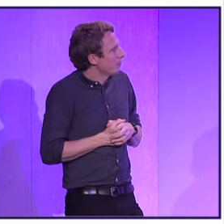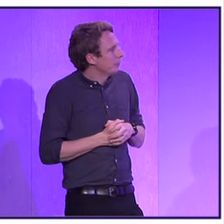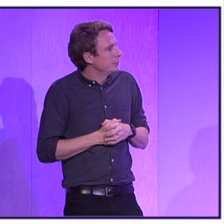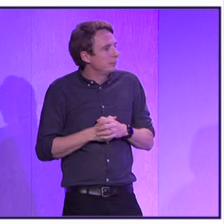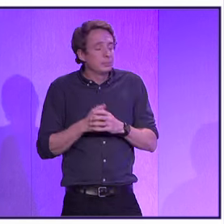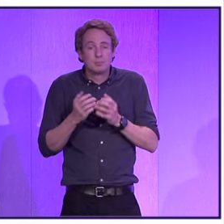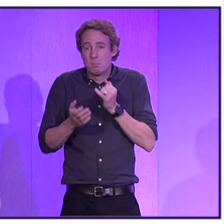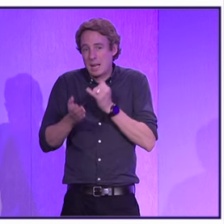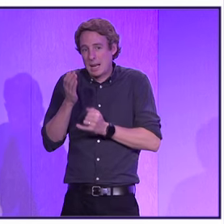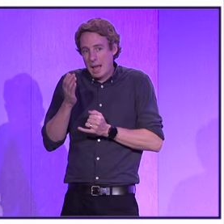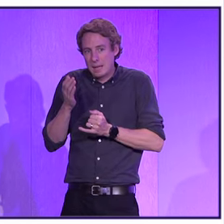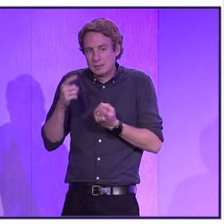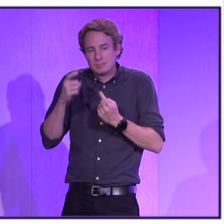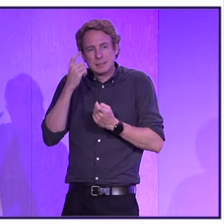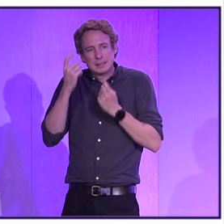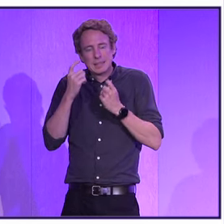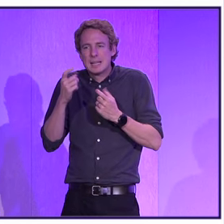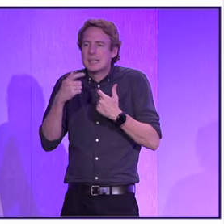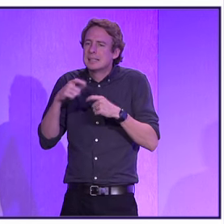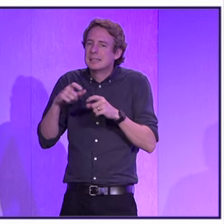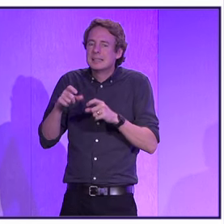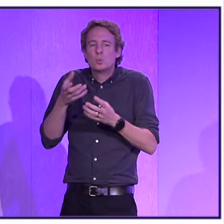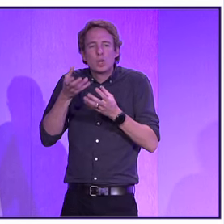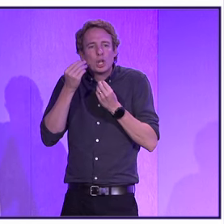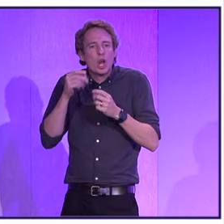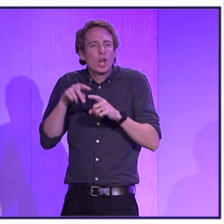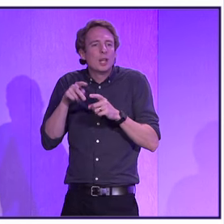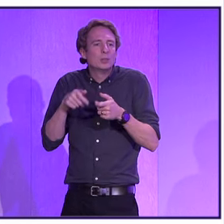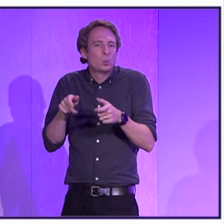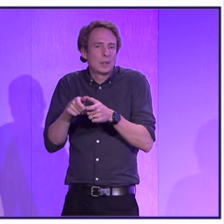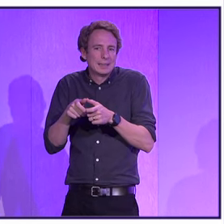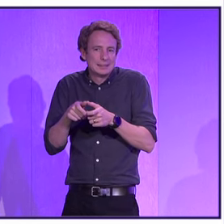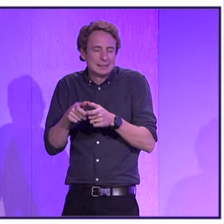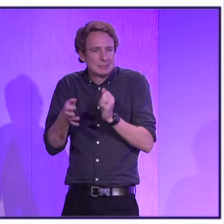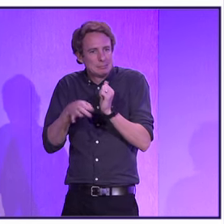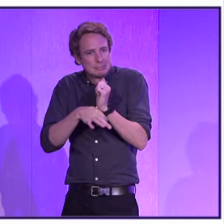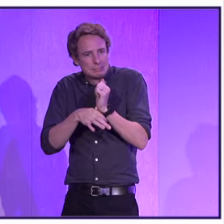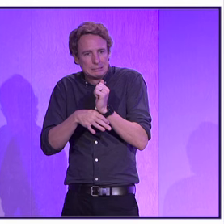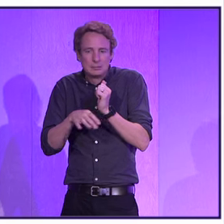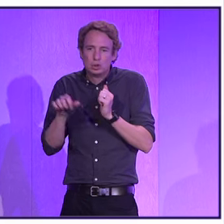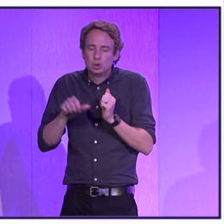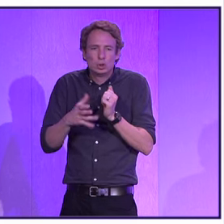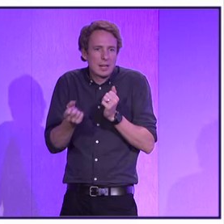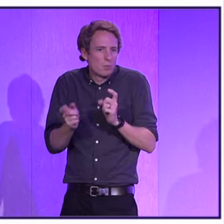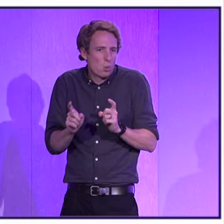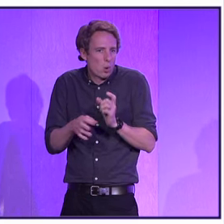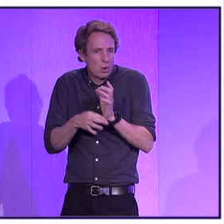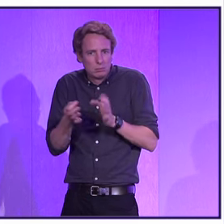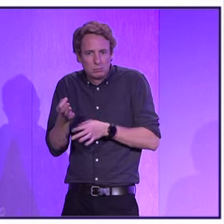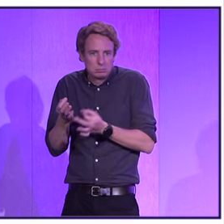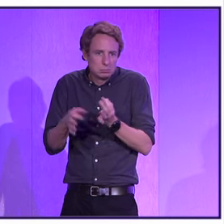going to think about what should be in our continuous learning toolkit. We've already had some ideas today.